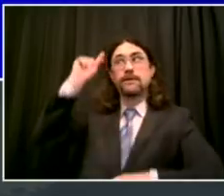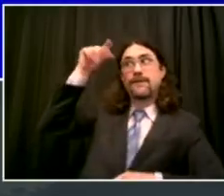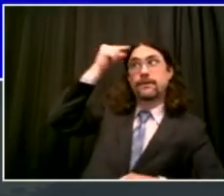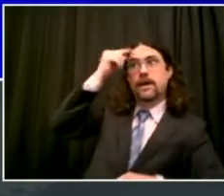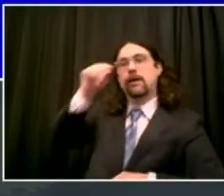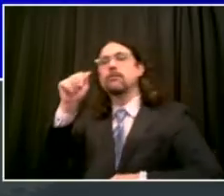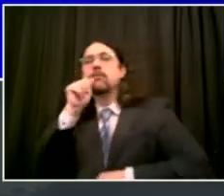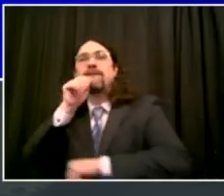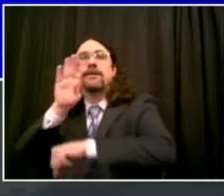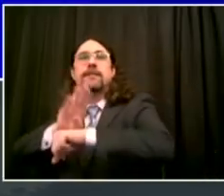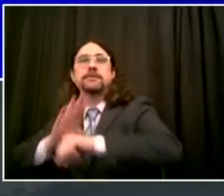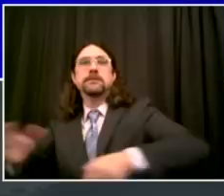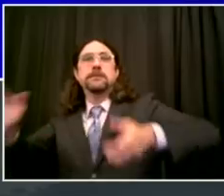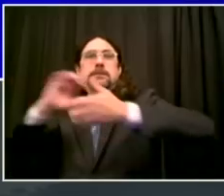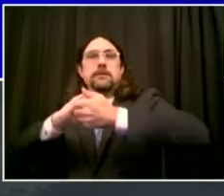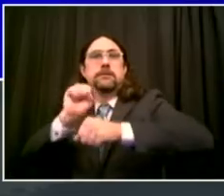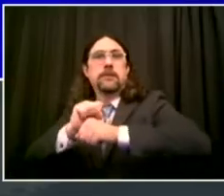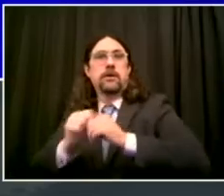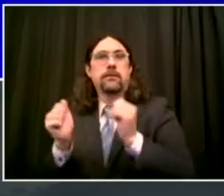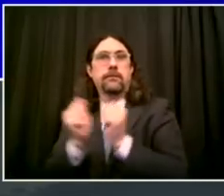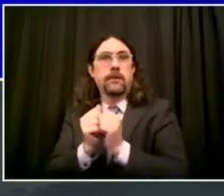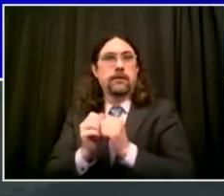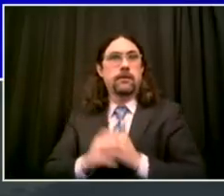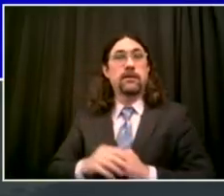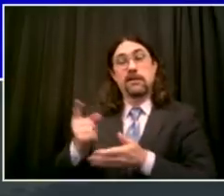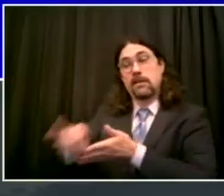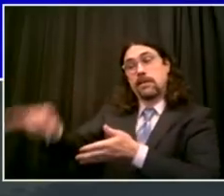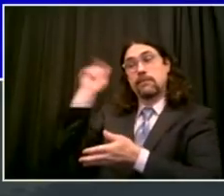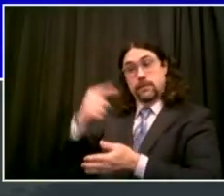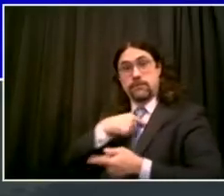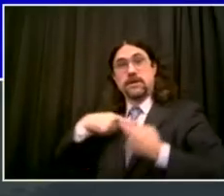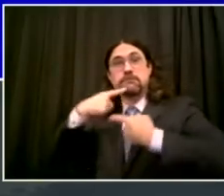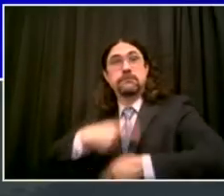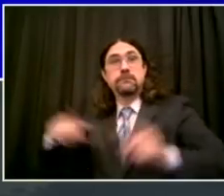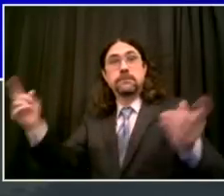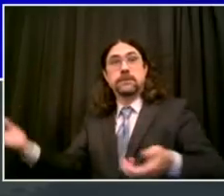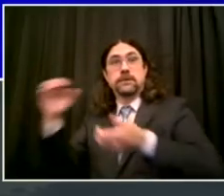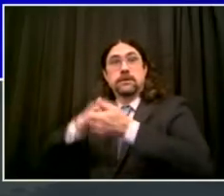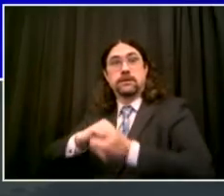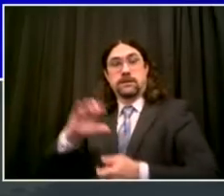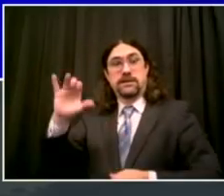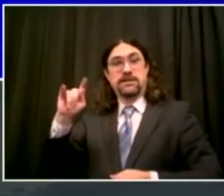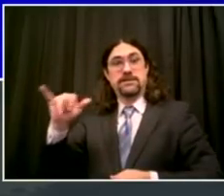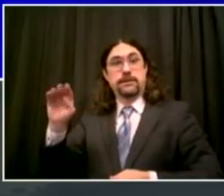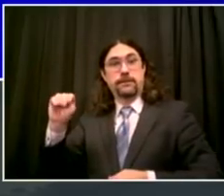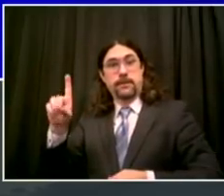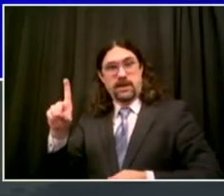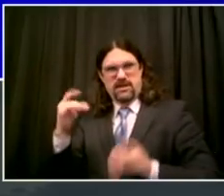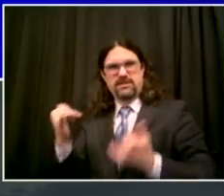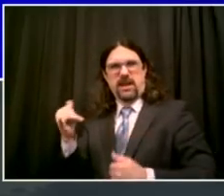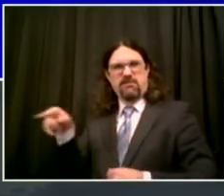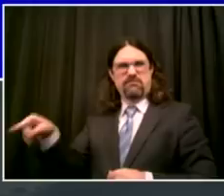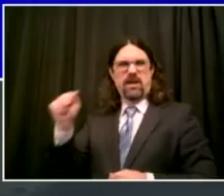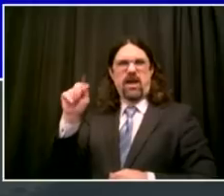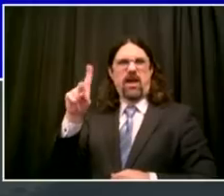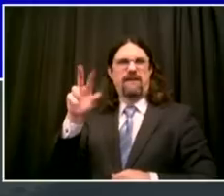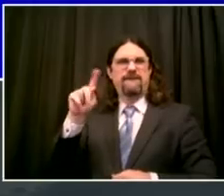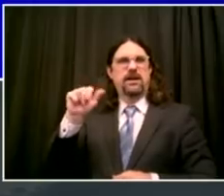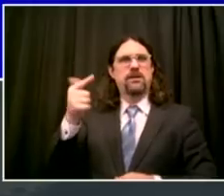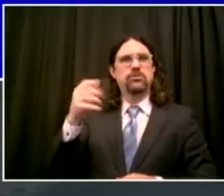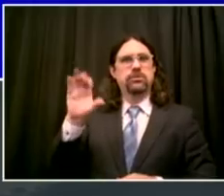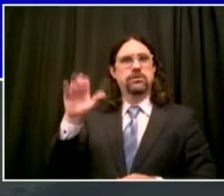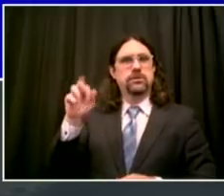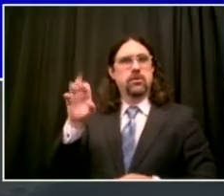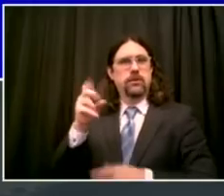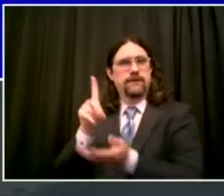provider stepping forward, and I'm very, very grateful. Advantage Care Physicians. Advantage Care is stepping up, joining the